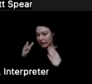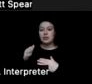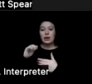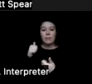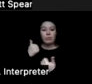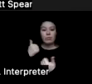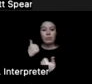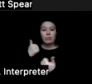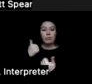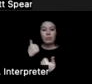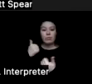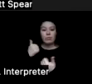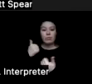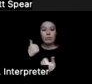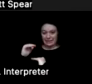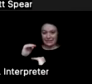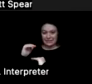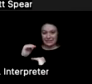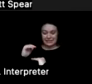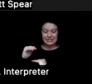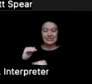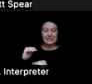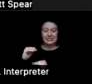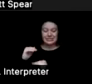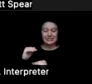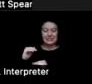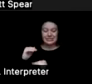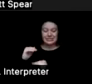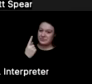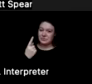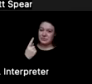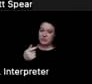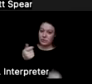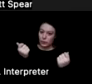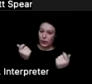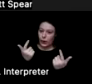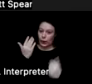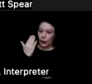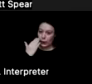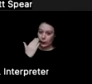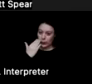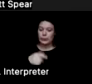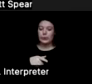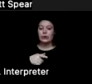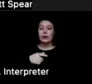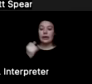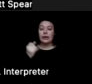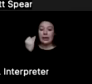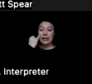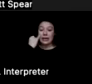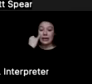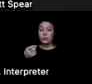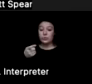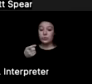goals. And this piece, of course, we all know whenever we've tried to achieve any goal, you have to have some kind